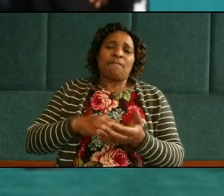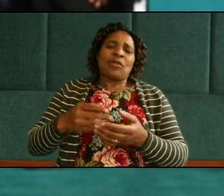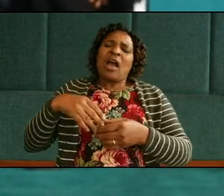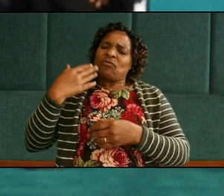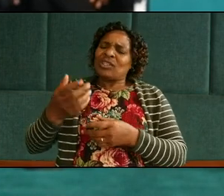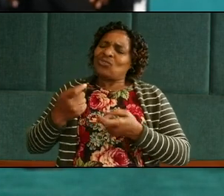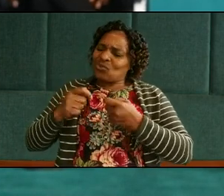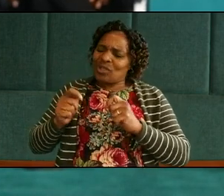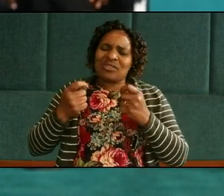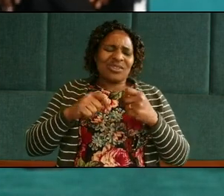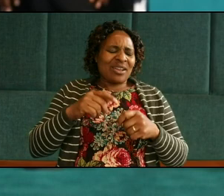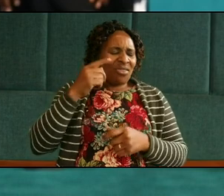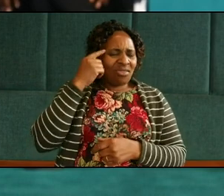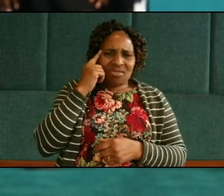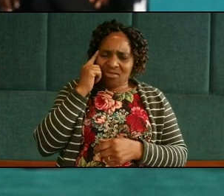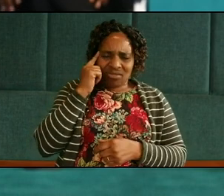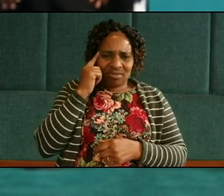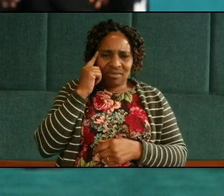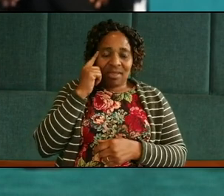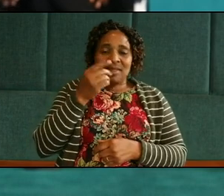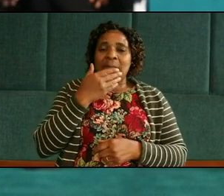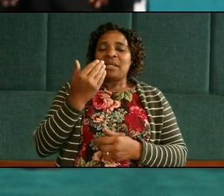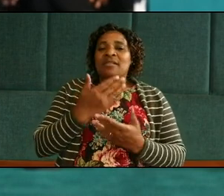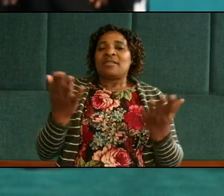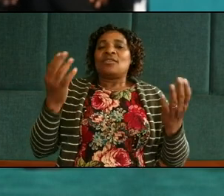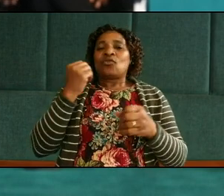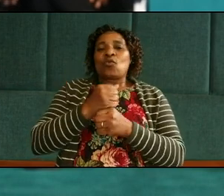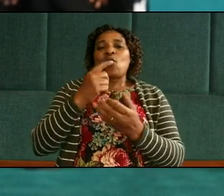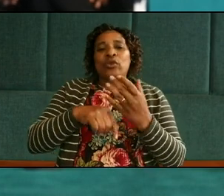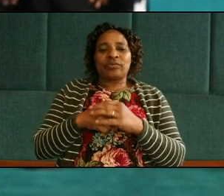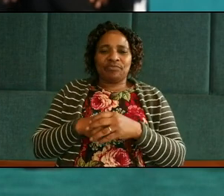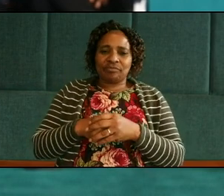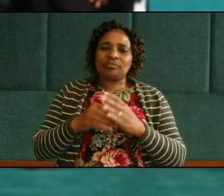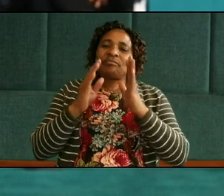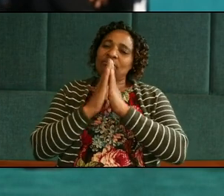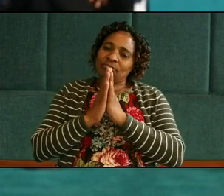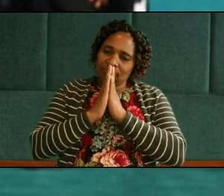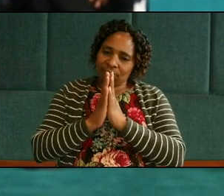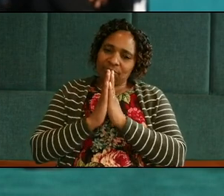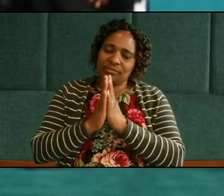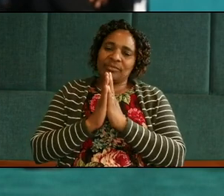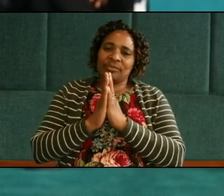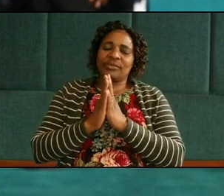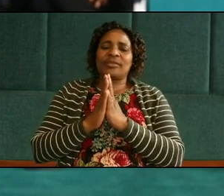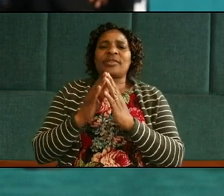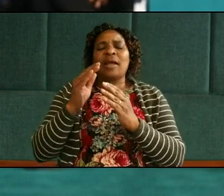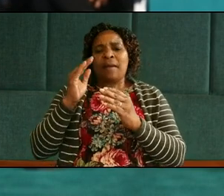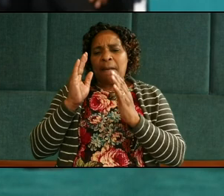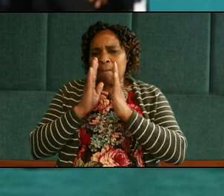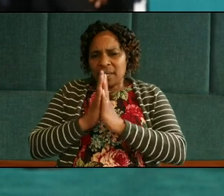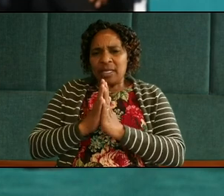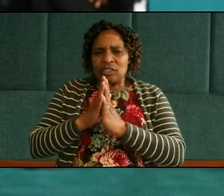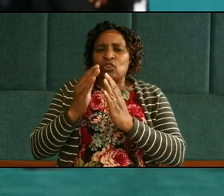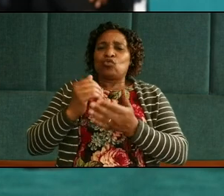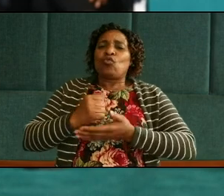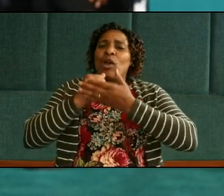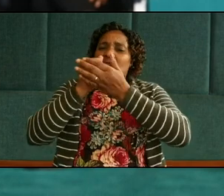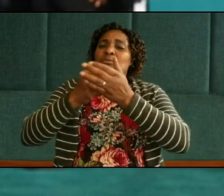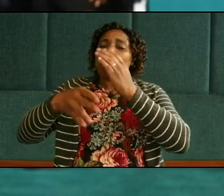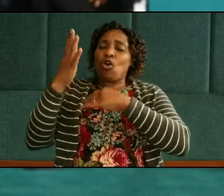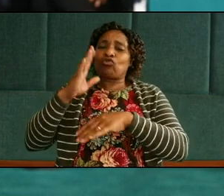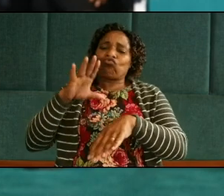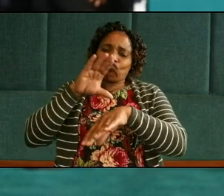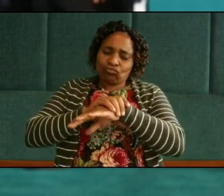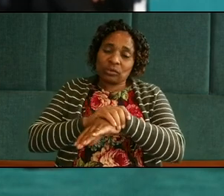trying, she thought that the best thing she could do at that moment was to pray. So she prayed and asked God to help her catch the